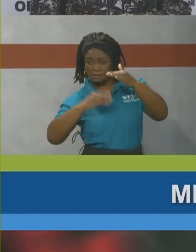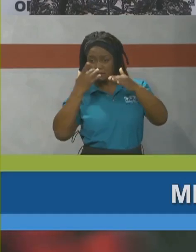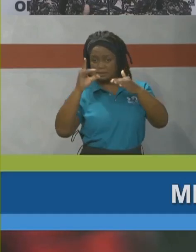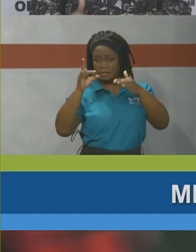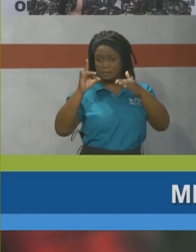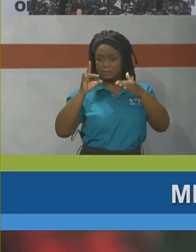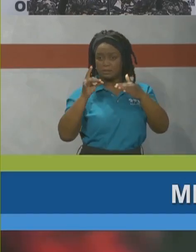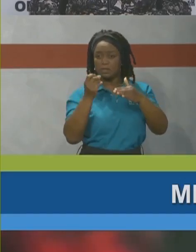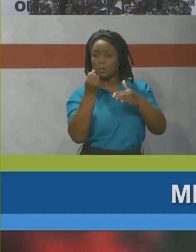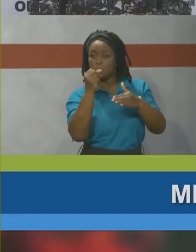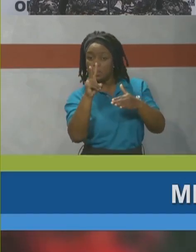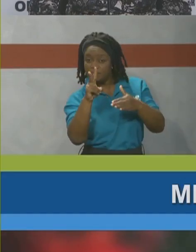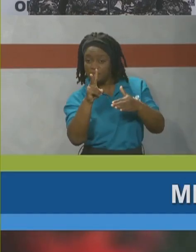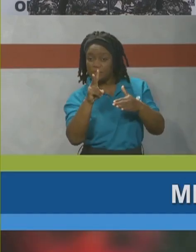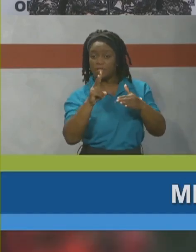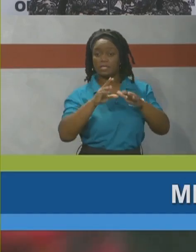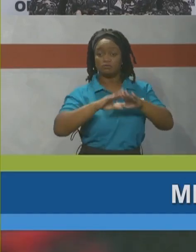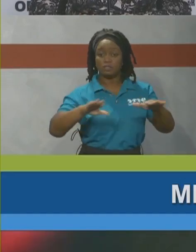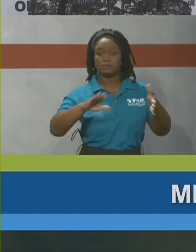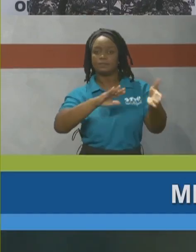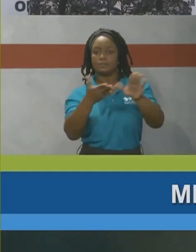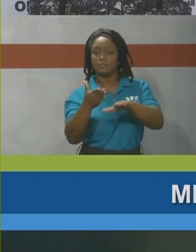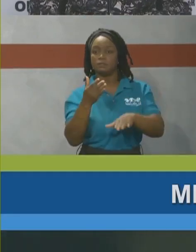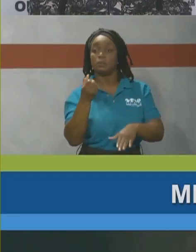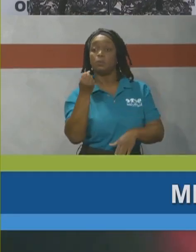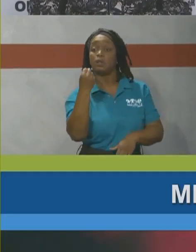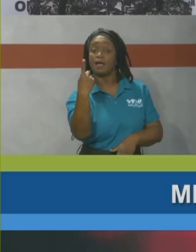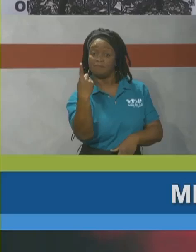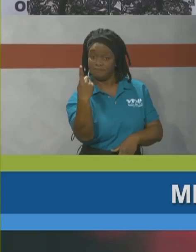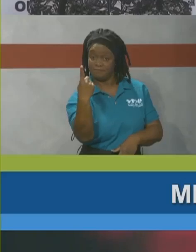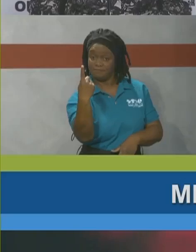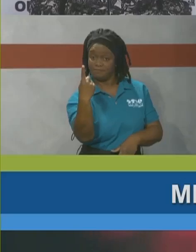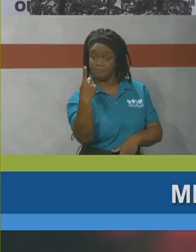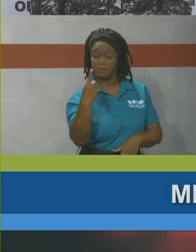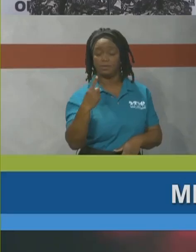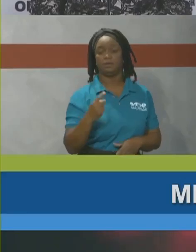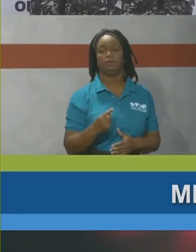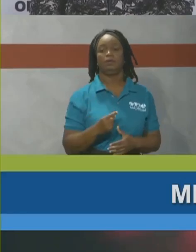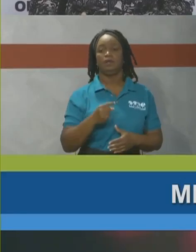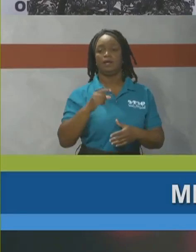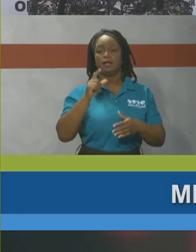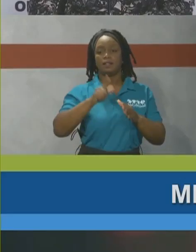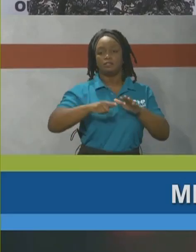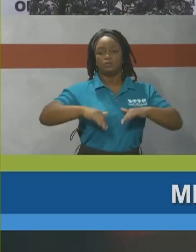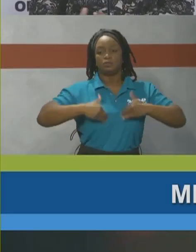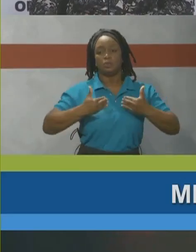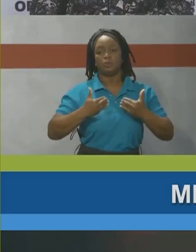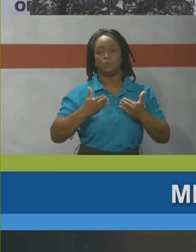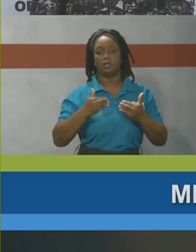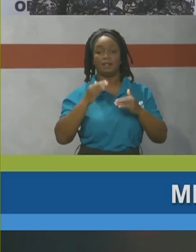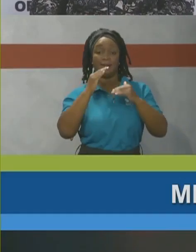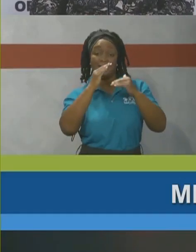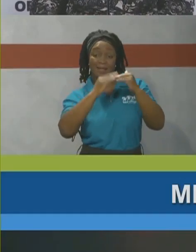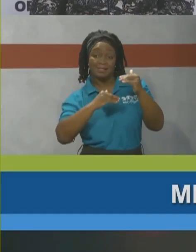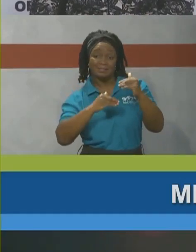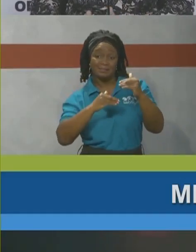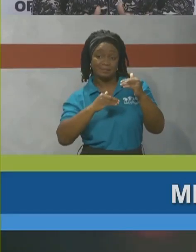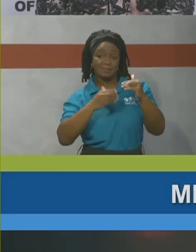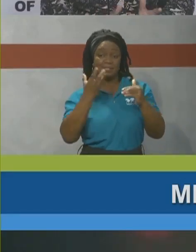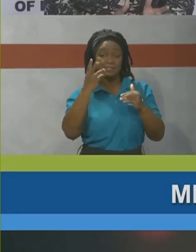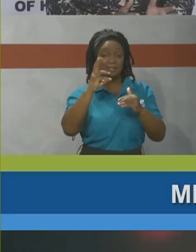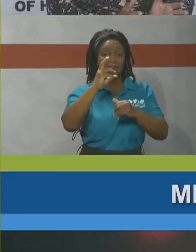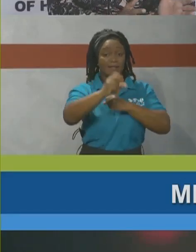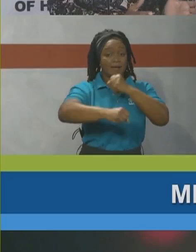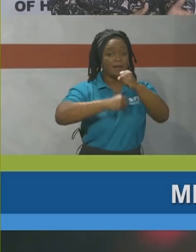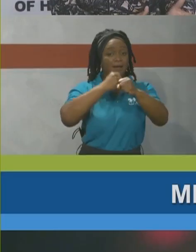of them are under 16 years old, and one was a 17-year-old. The majority, as I said before, is bimodal distribution. So